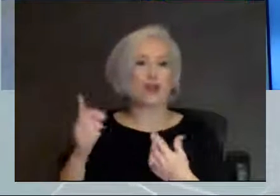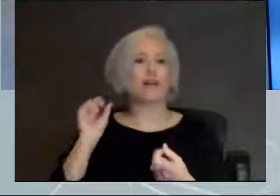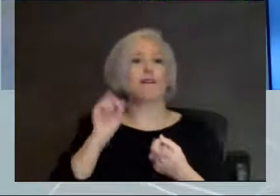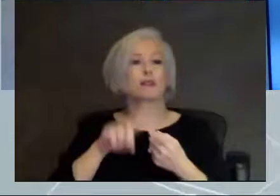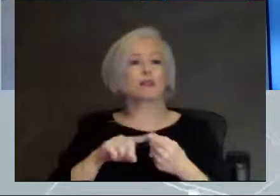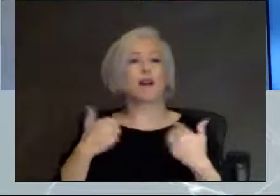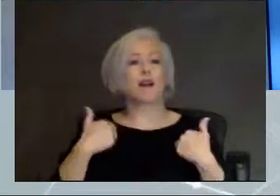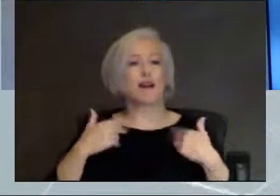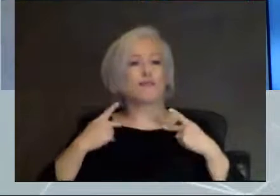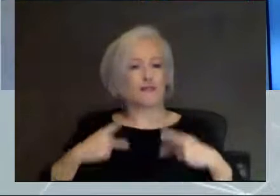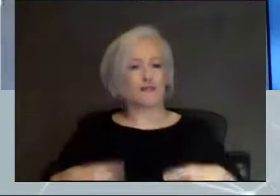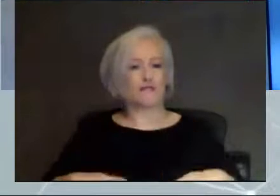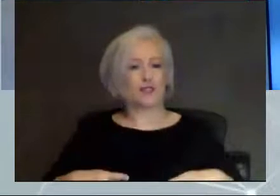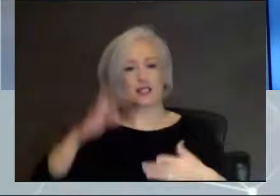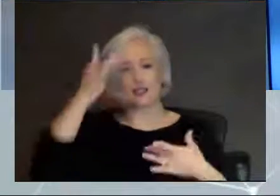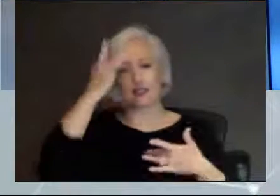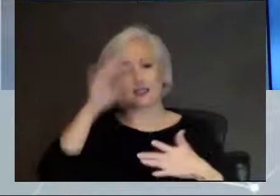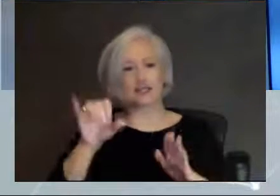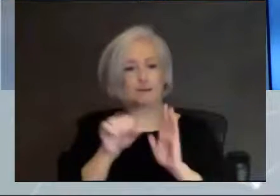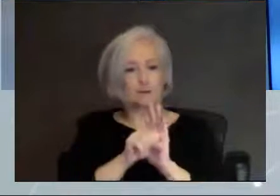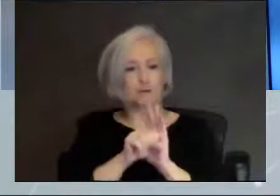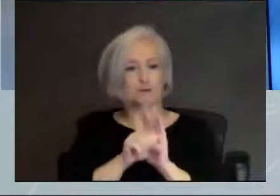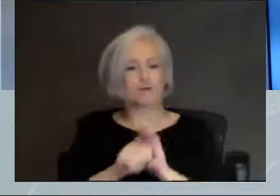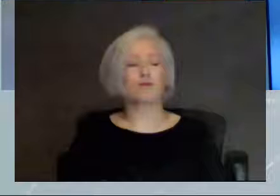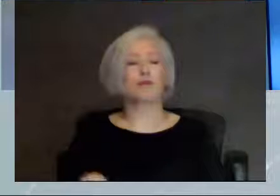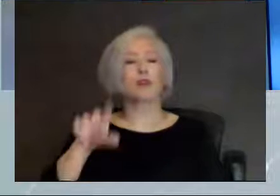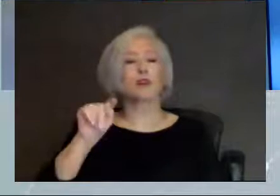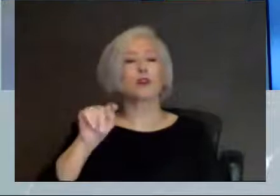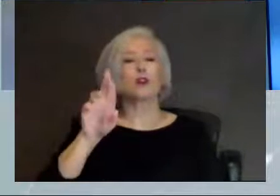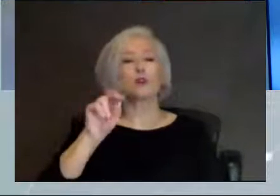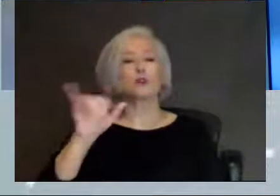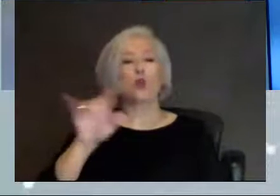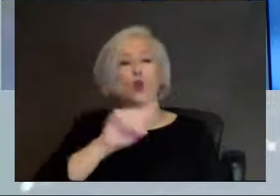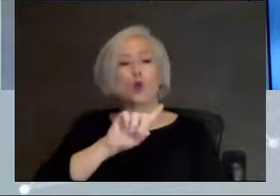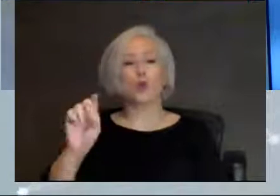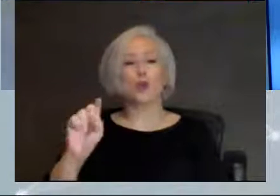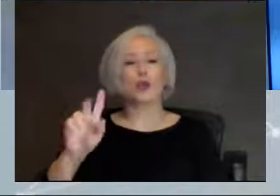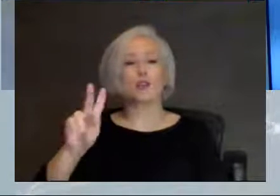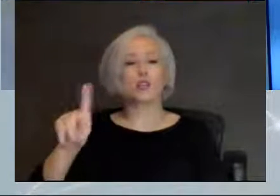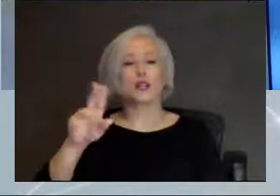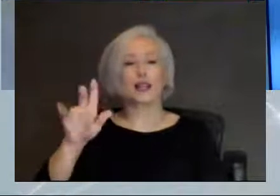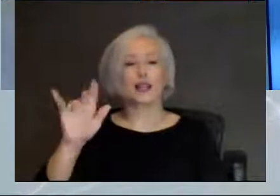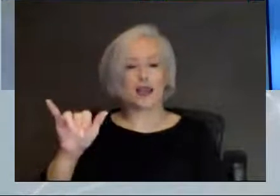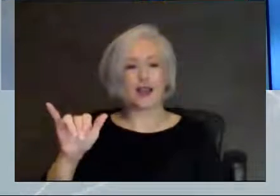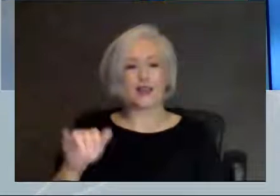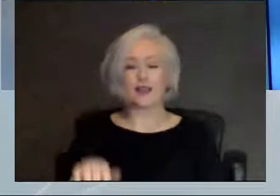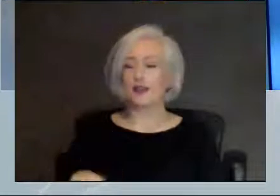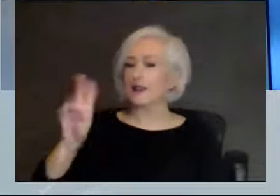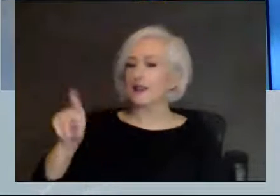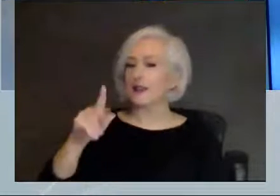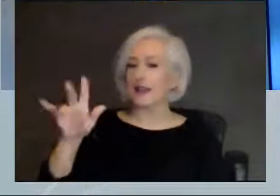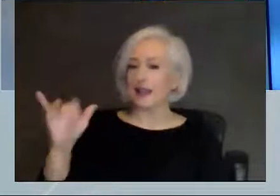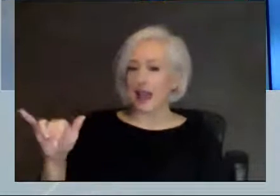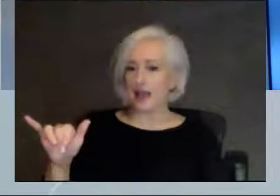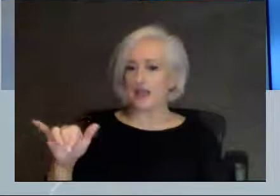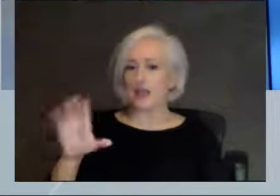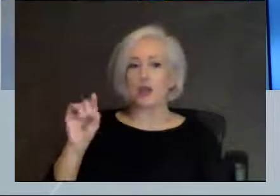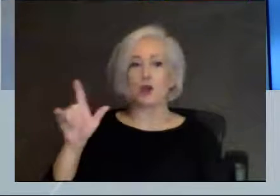symptoms. Troy wants to know, has a question for Kathy. Kathy, did colon cancer run in your husband's family?